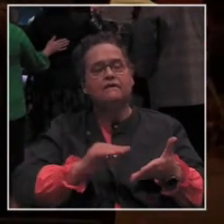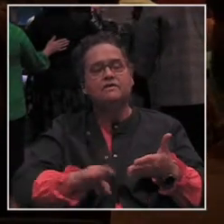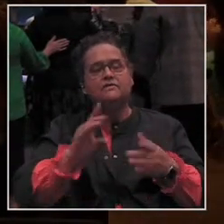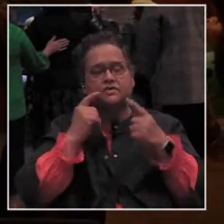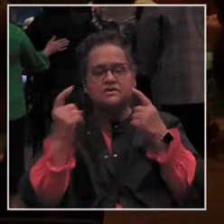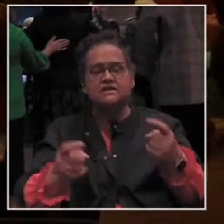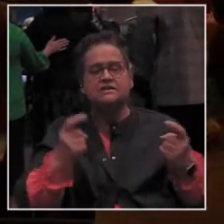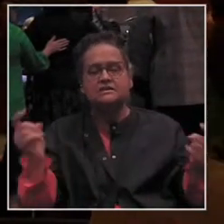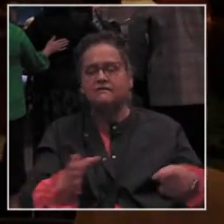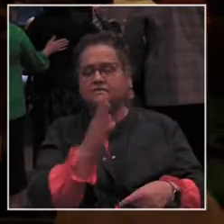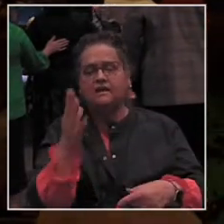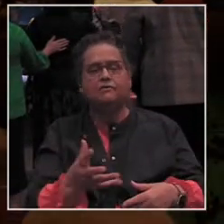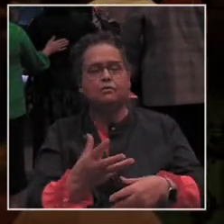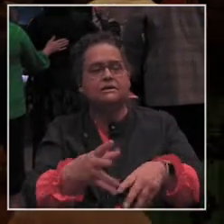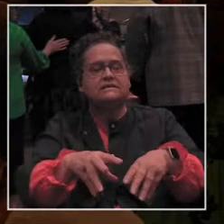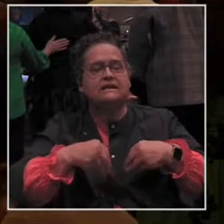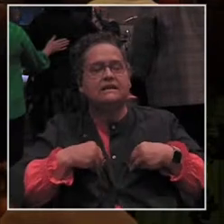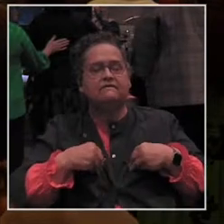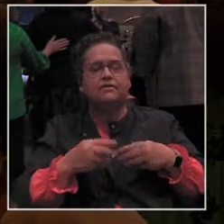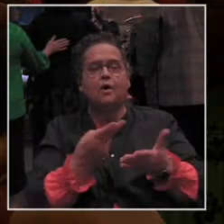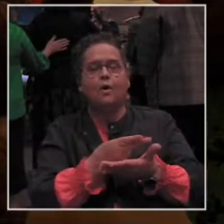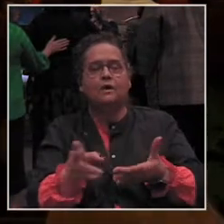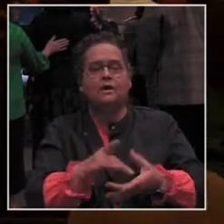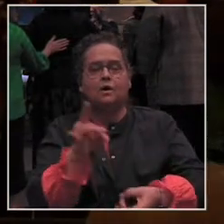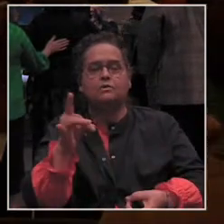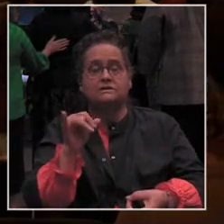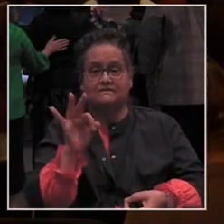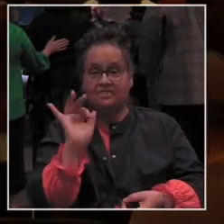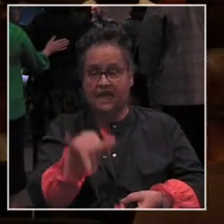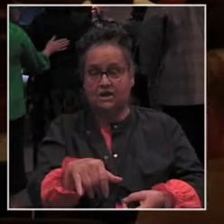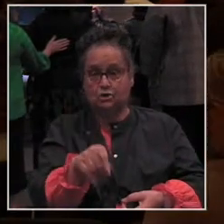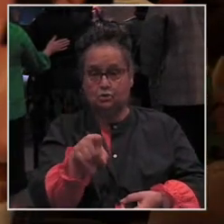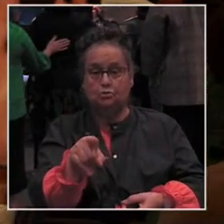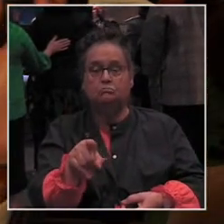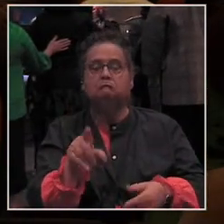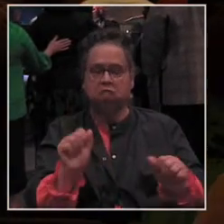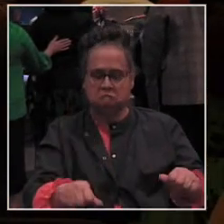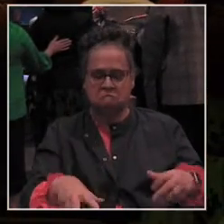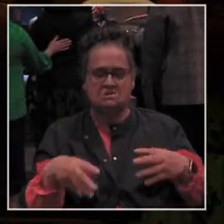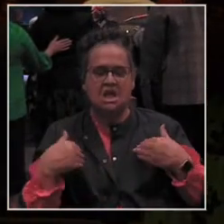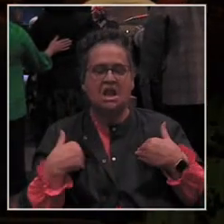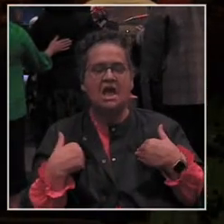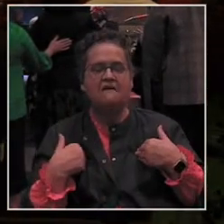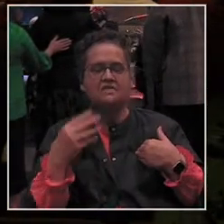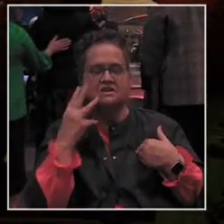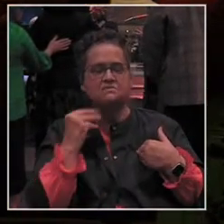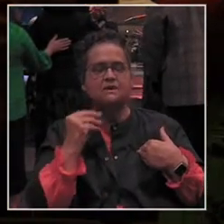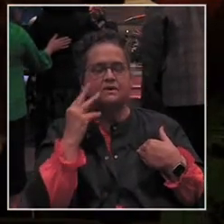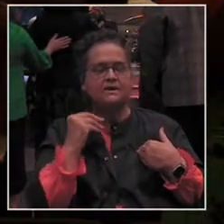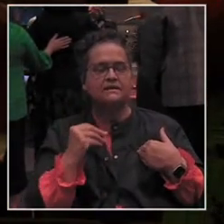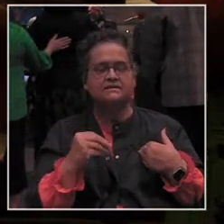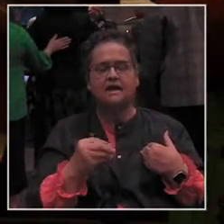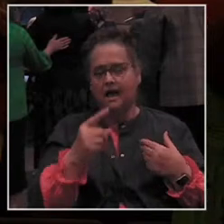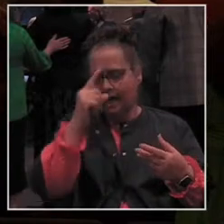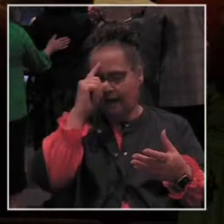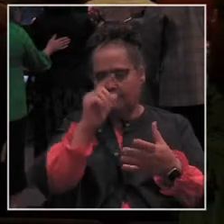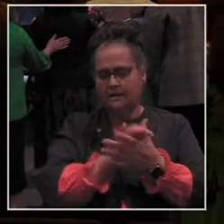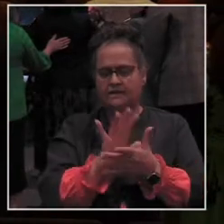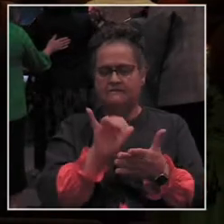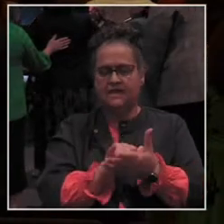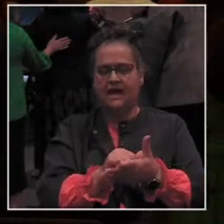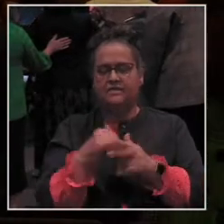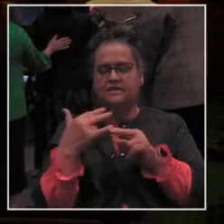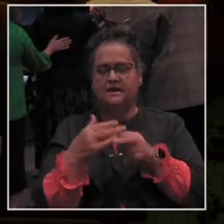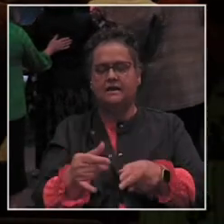never received the Holy Ghost. If that's you, you can have that experience. You can receive the Holy Ghost wherever you are right now. I believe that in the